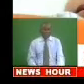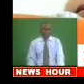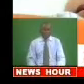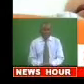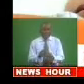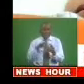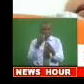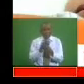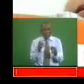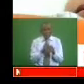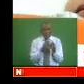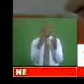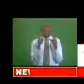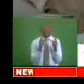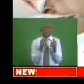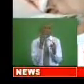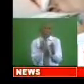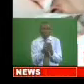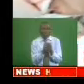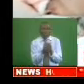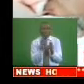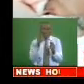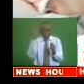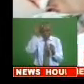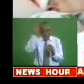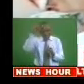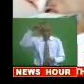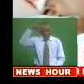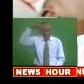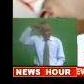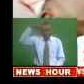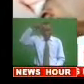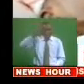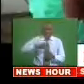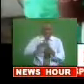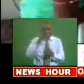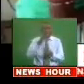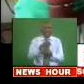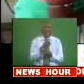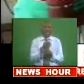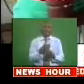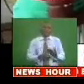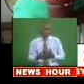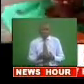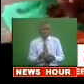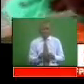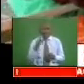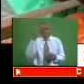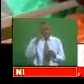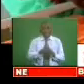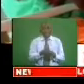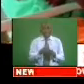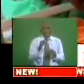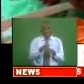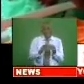The condition can also occur due to bleeding in the brain during or shortly after delivery and head trauma. Early